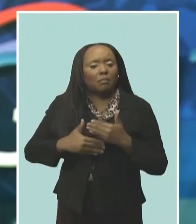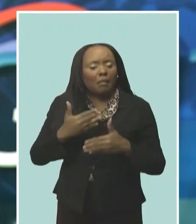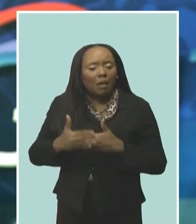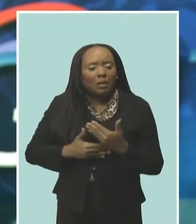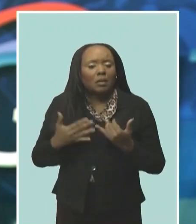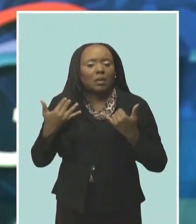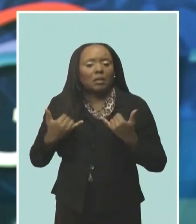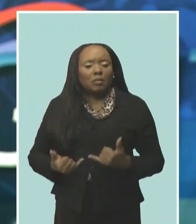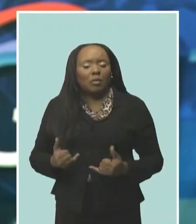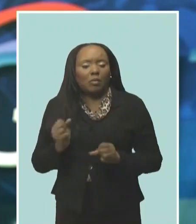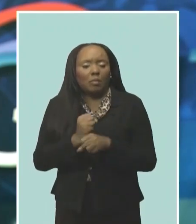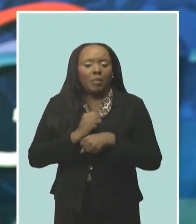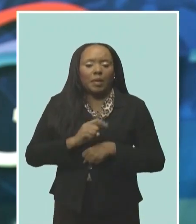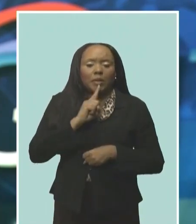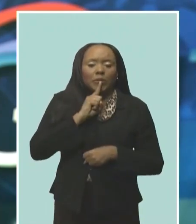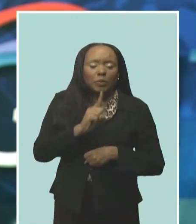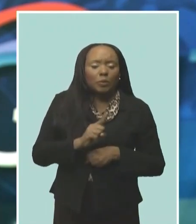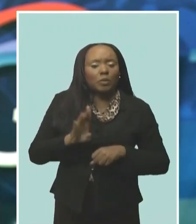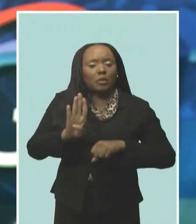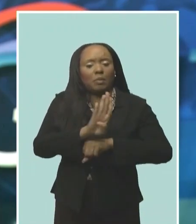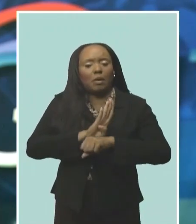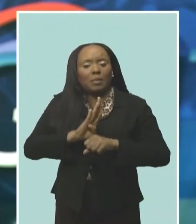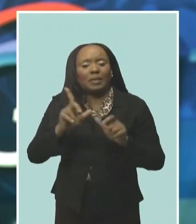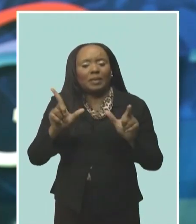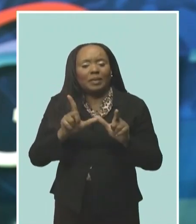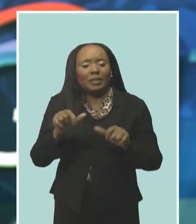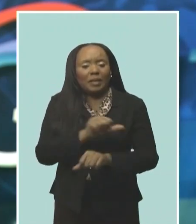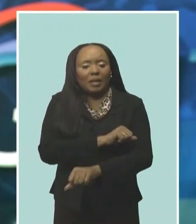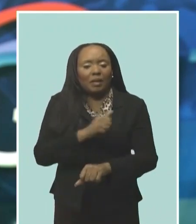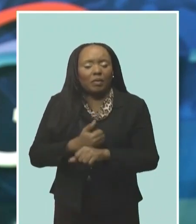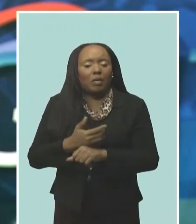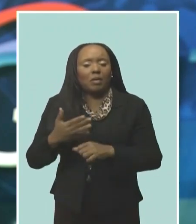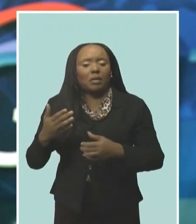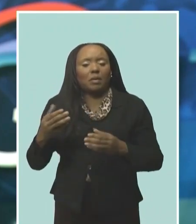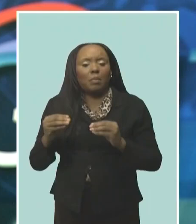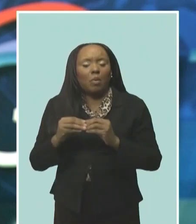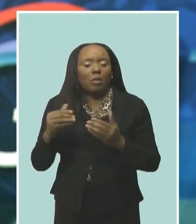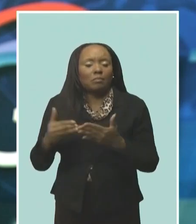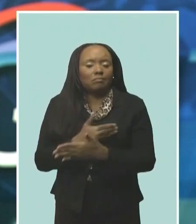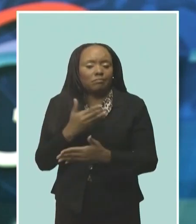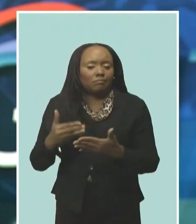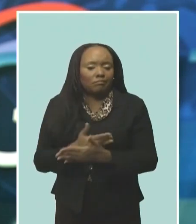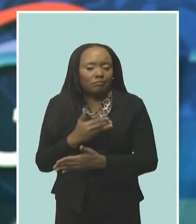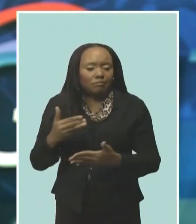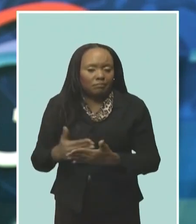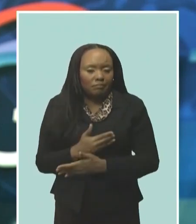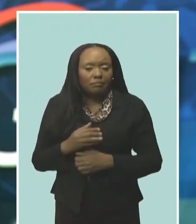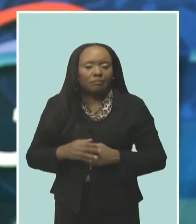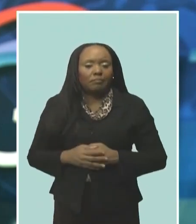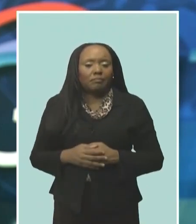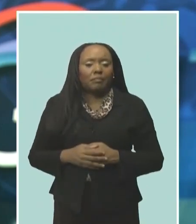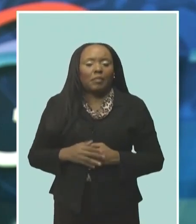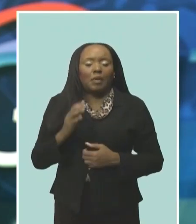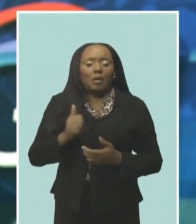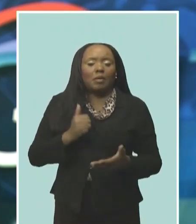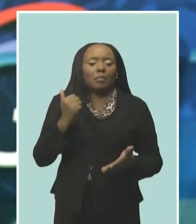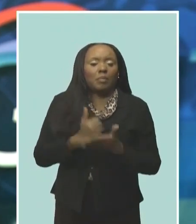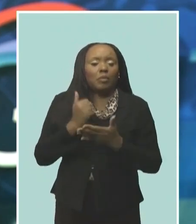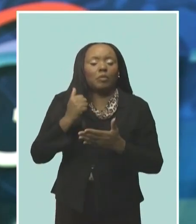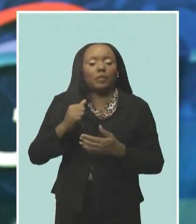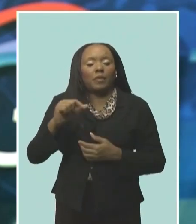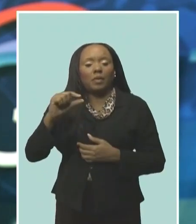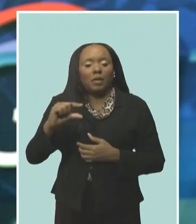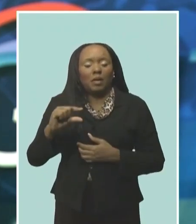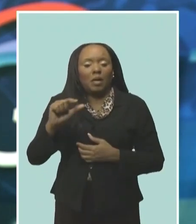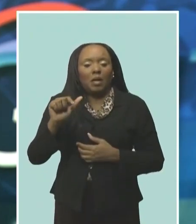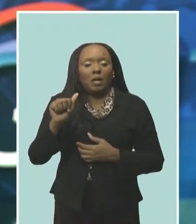and Water Resources, says government is in the process of modernizing the BLA, a move Barbadians have been requesting.